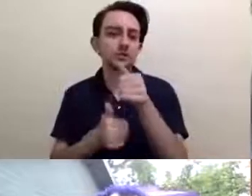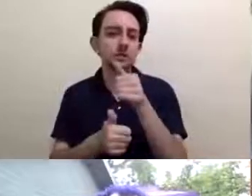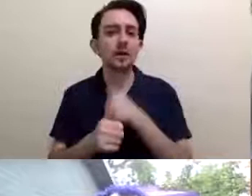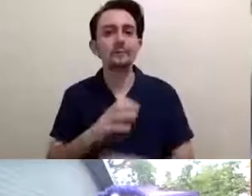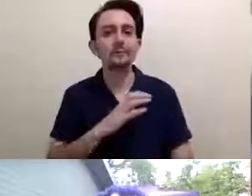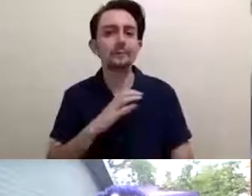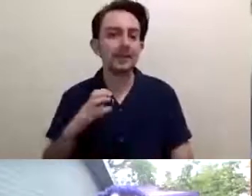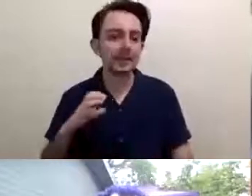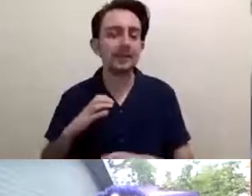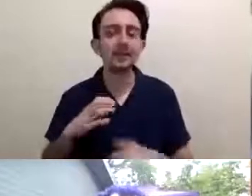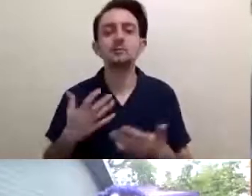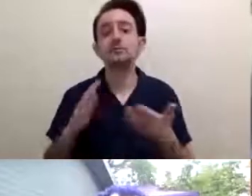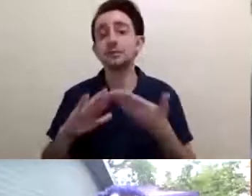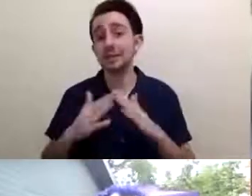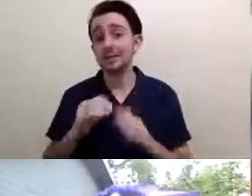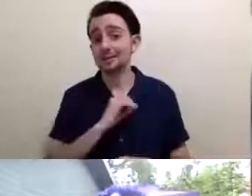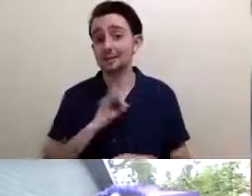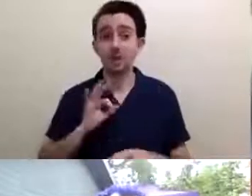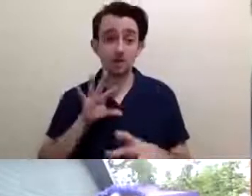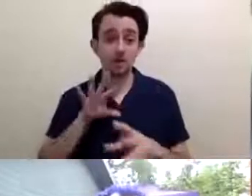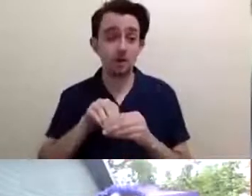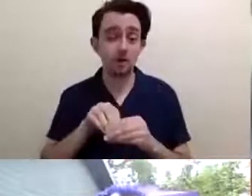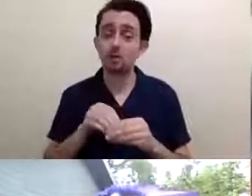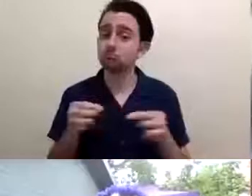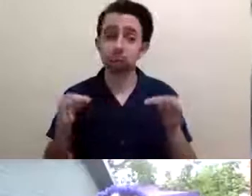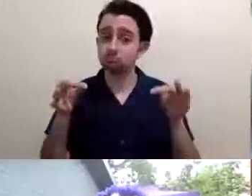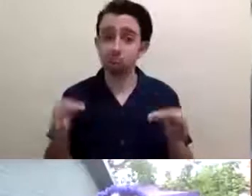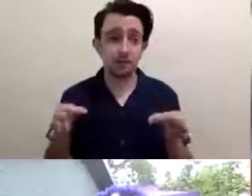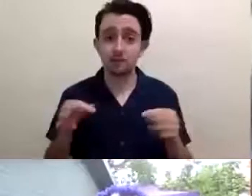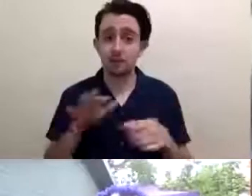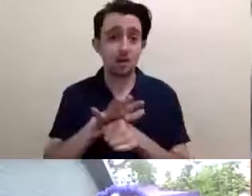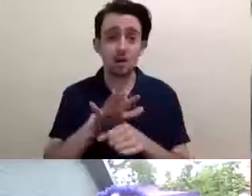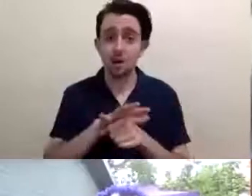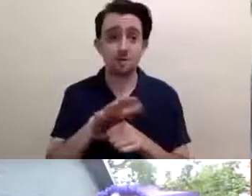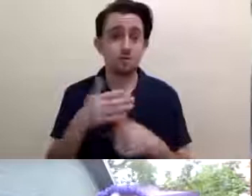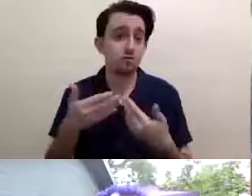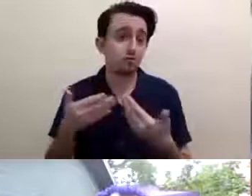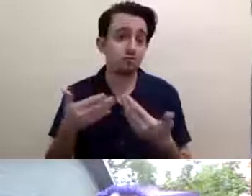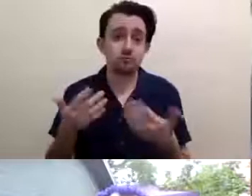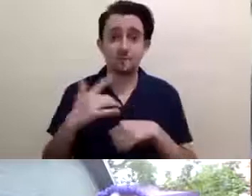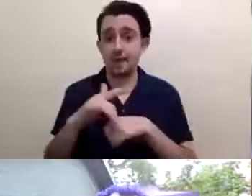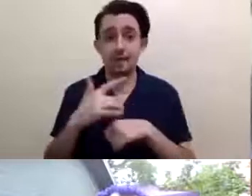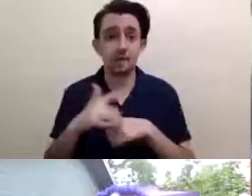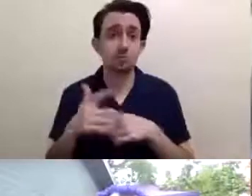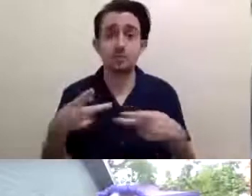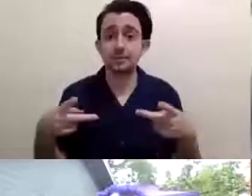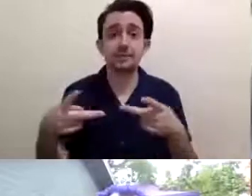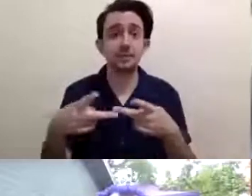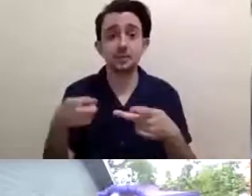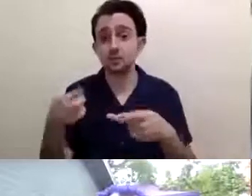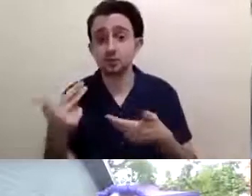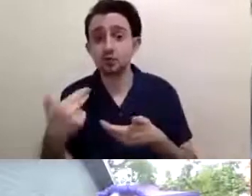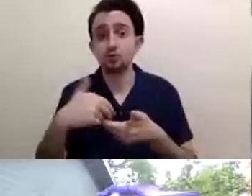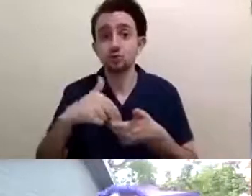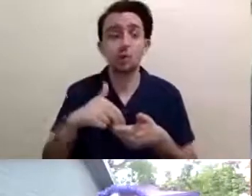staff that are involved here, there's certainly room for you on one or both of those subcommittees, because you have areas of expertise that make a lot of sense.